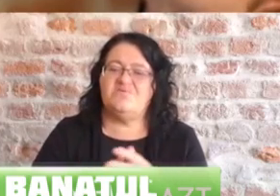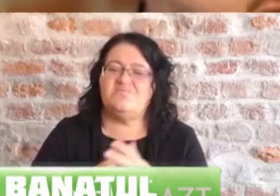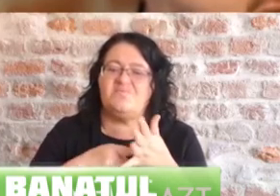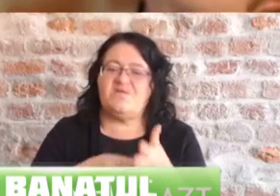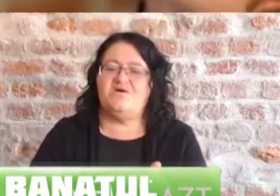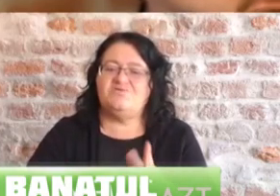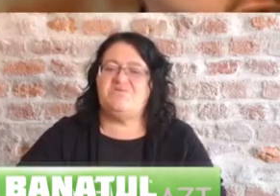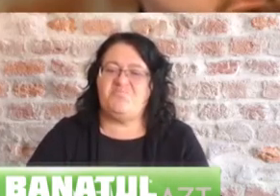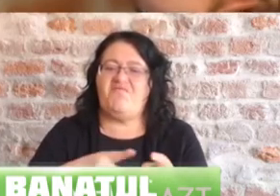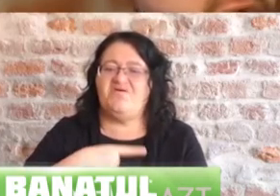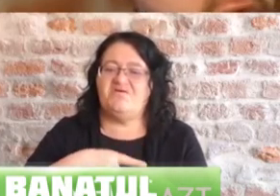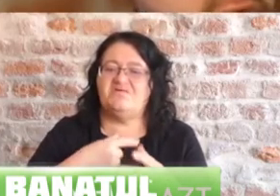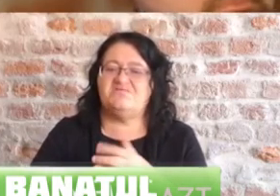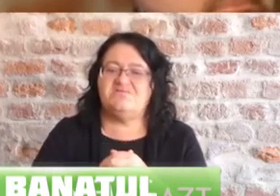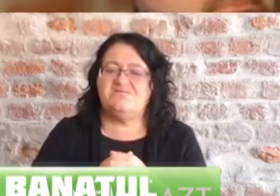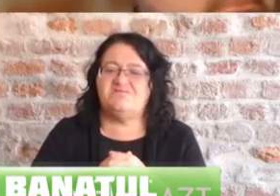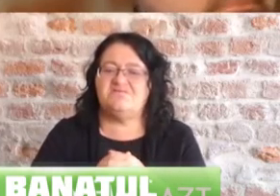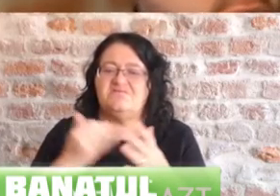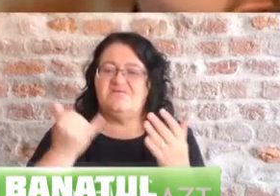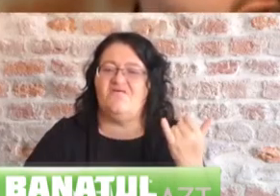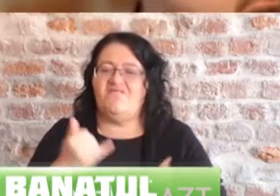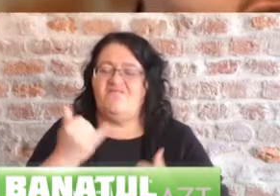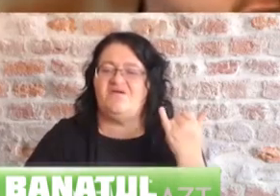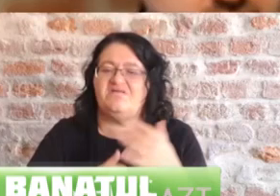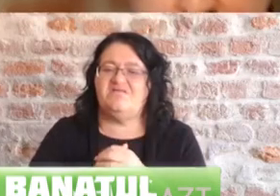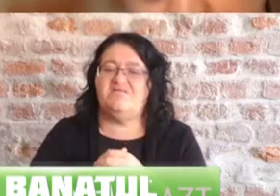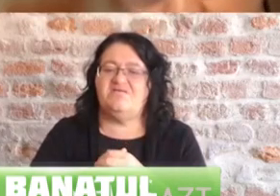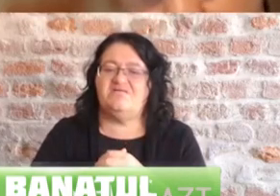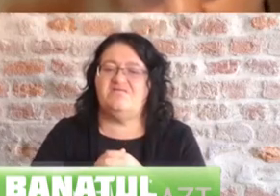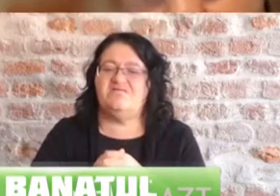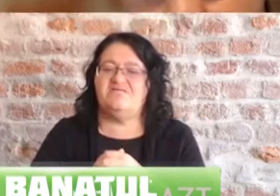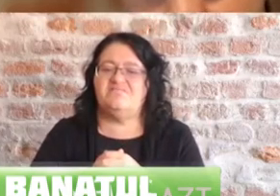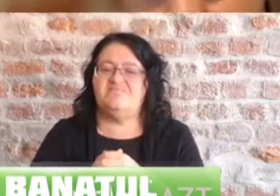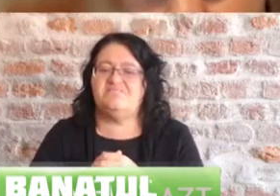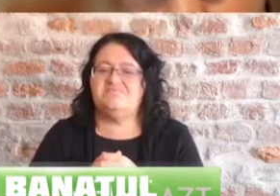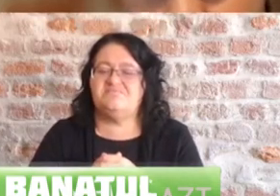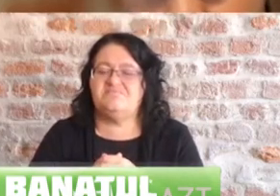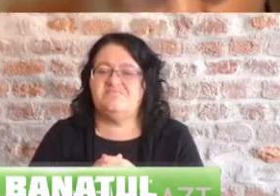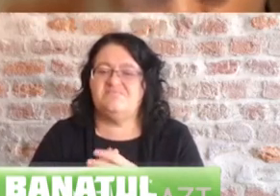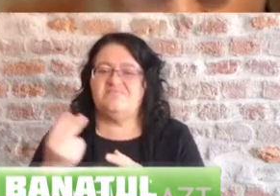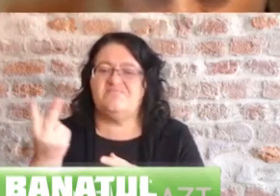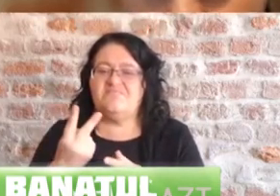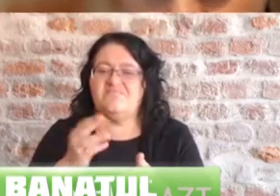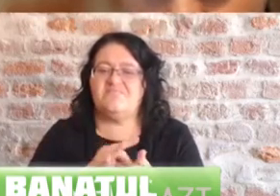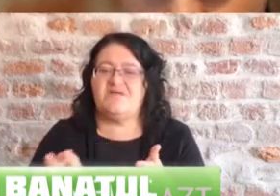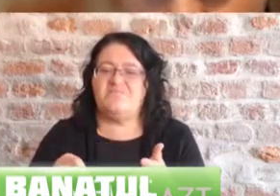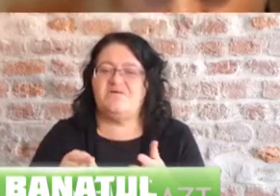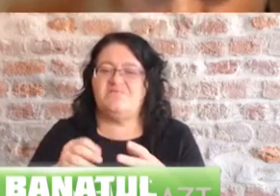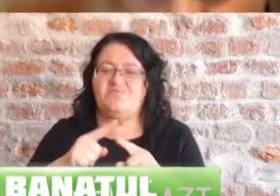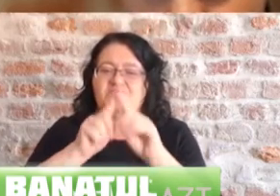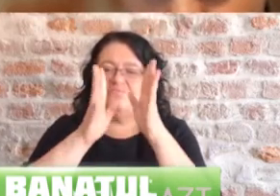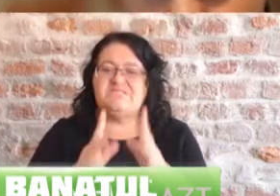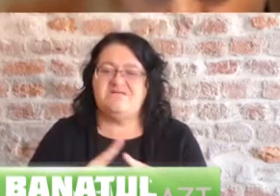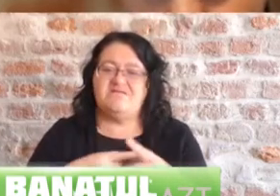These challenges were addressed with delicacy and a modern touch. Both the cathedral and